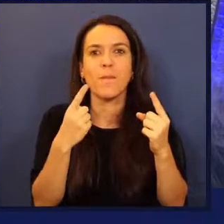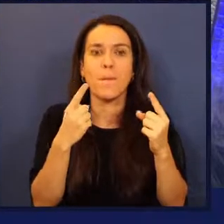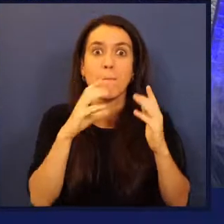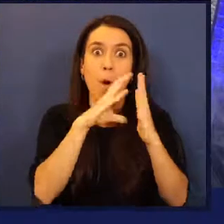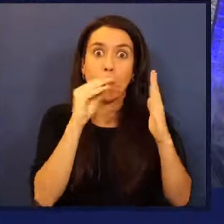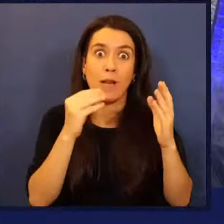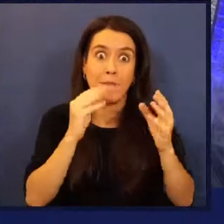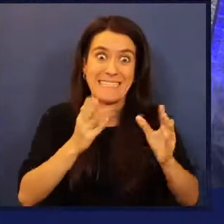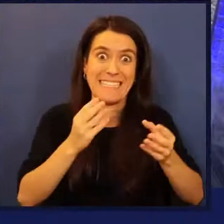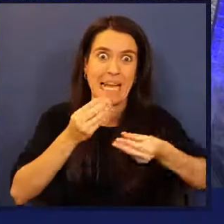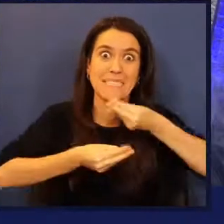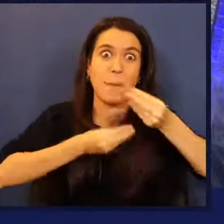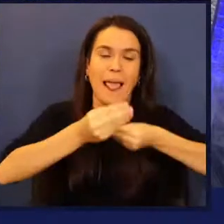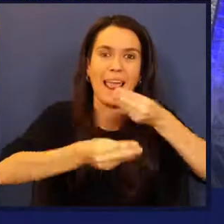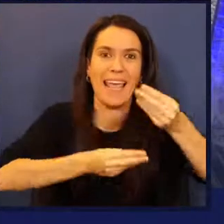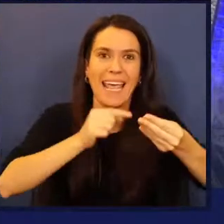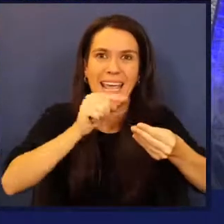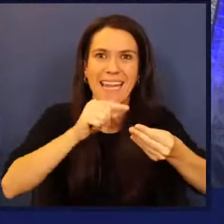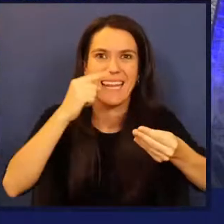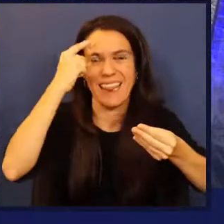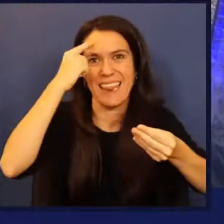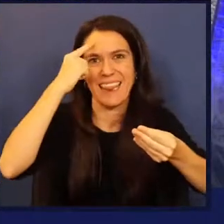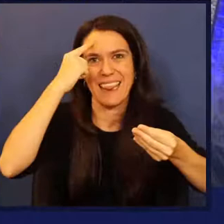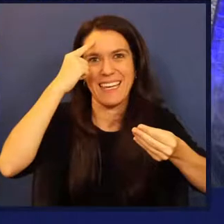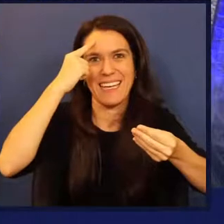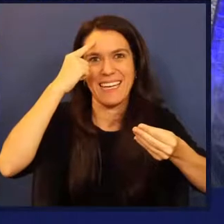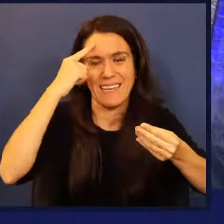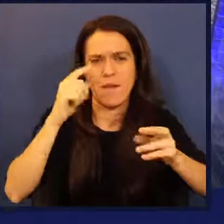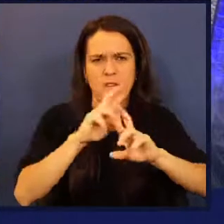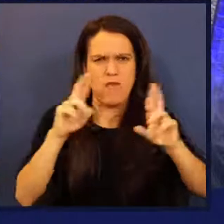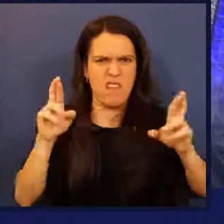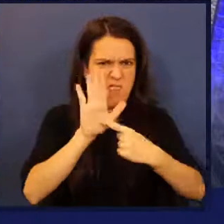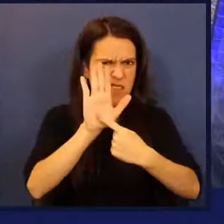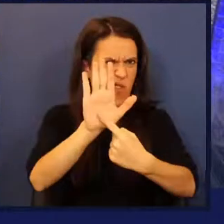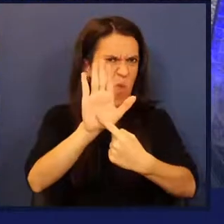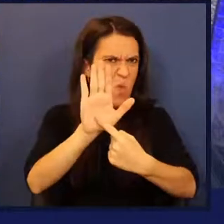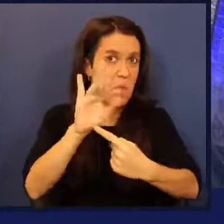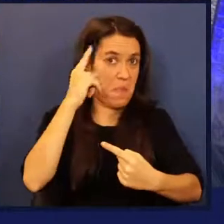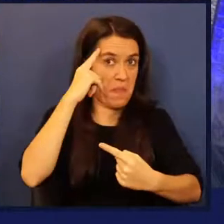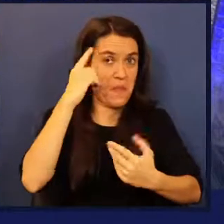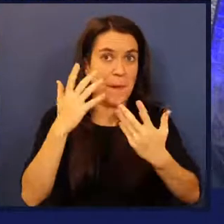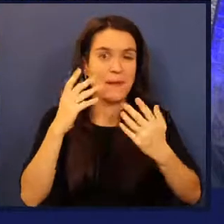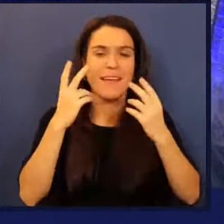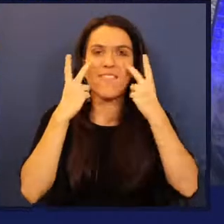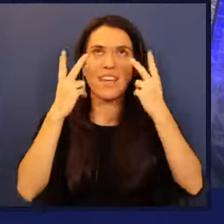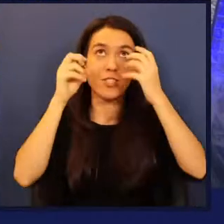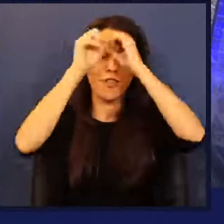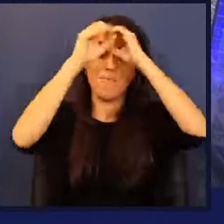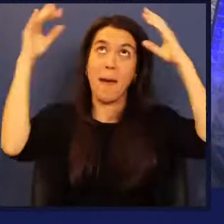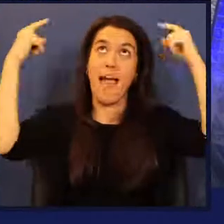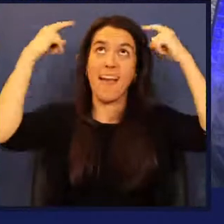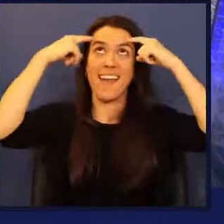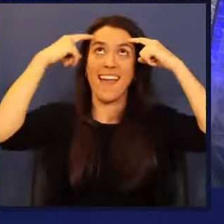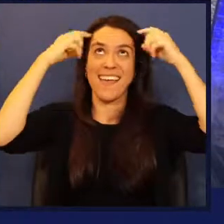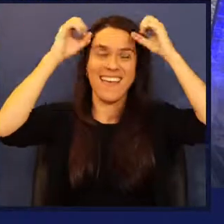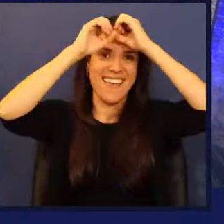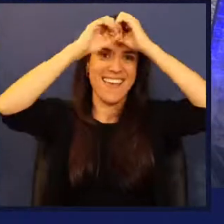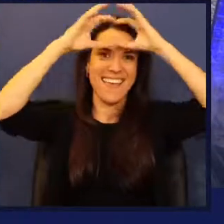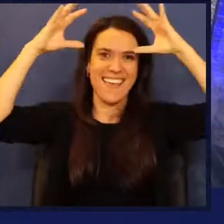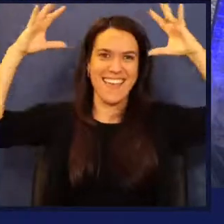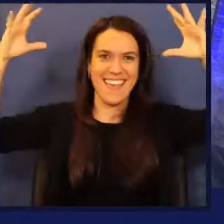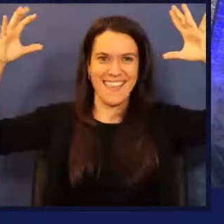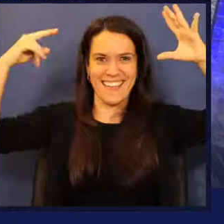an I'm trying to think if I have it ready to show you, but if we can vision in our mind's eye an